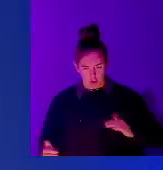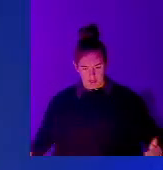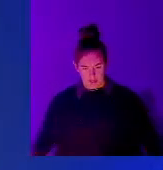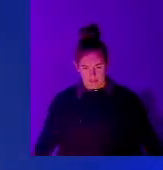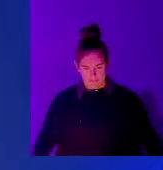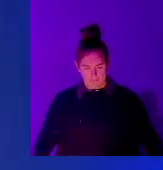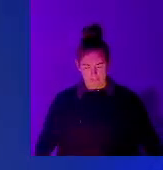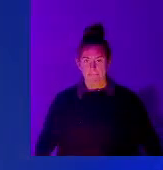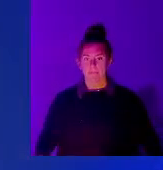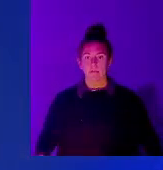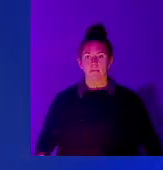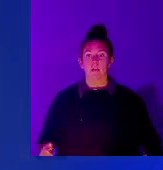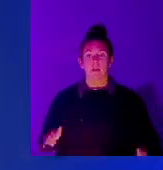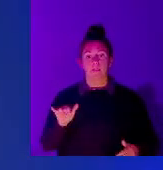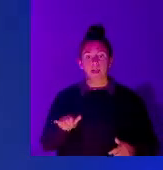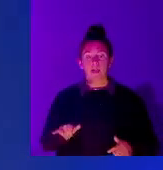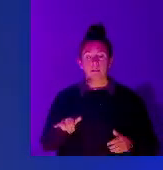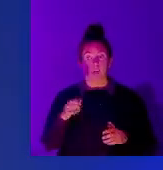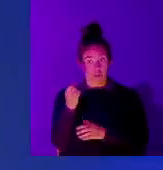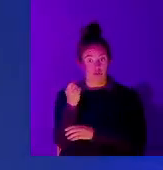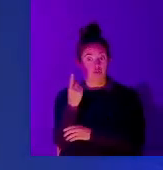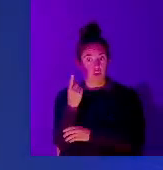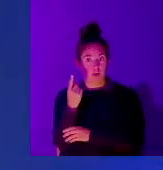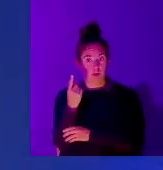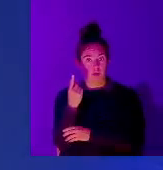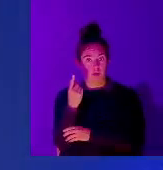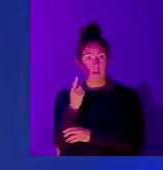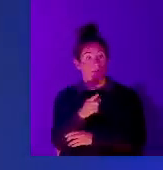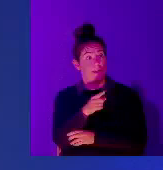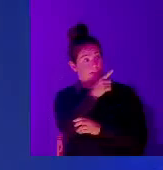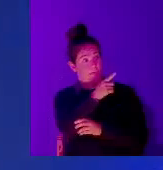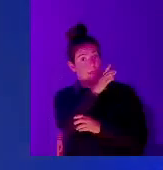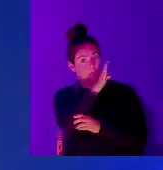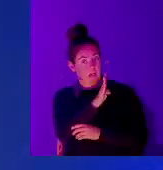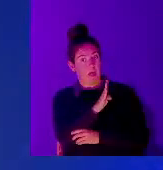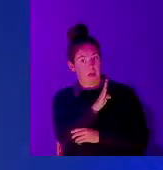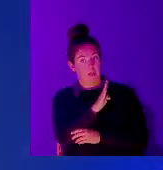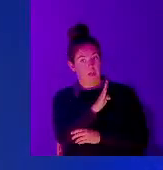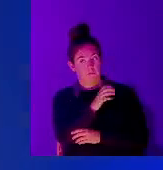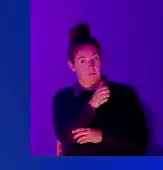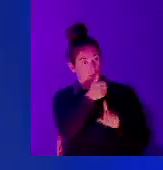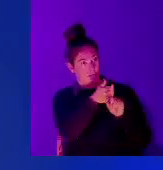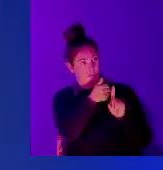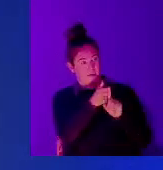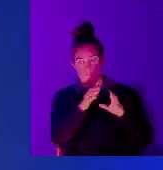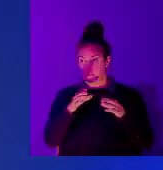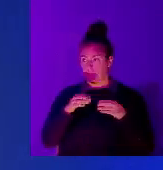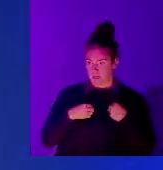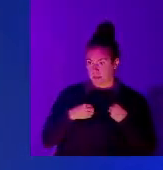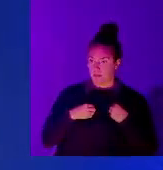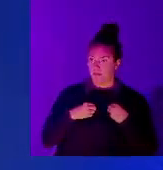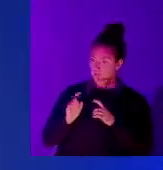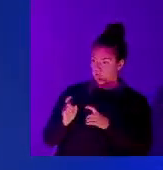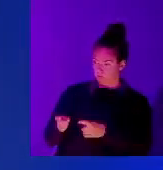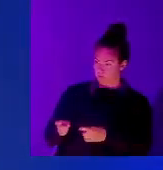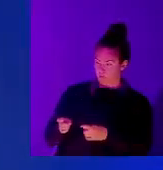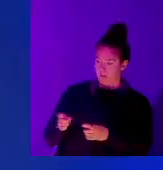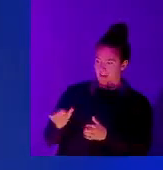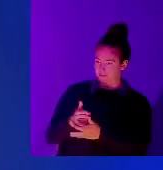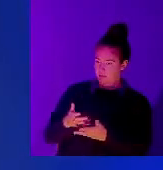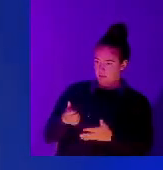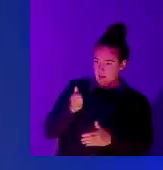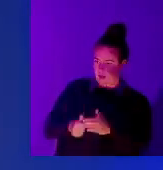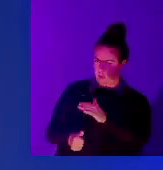that he is accepted, or God himself is accepted, which did put all things under him, because there's still